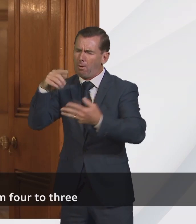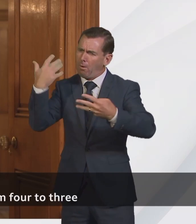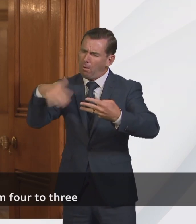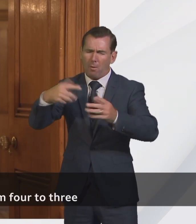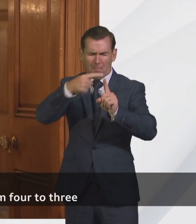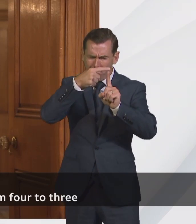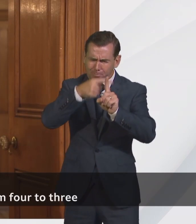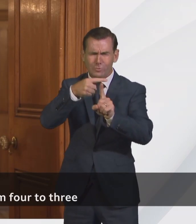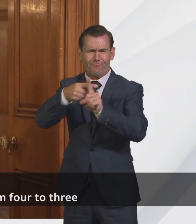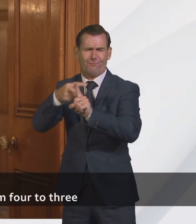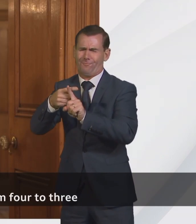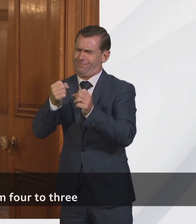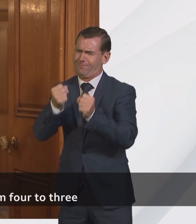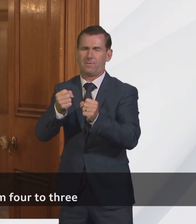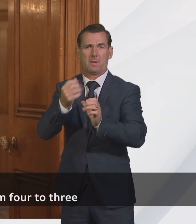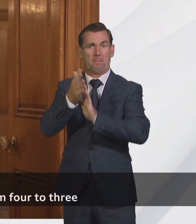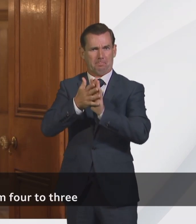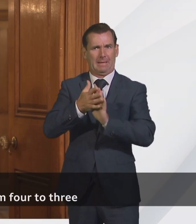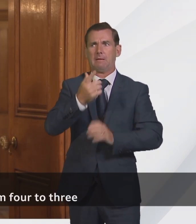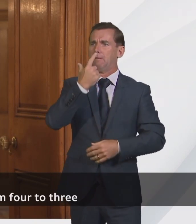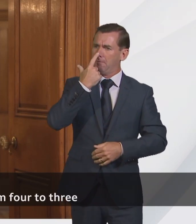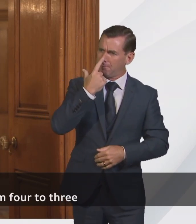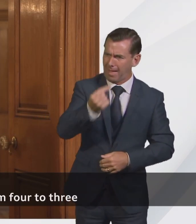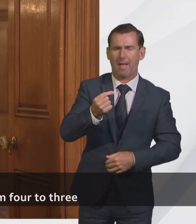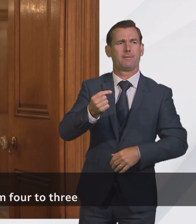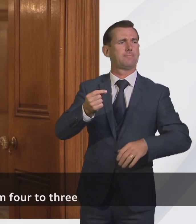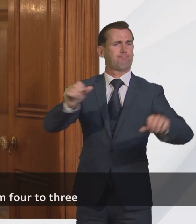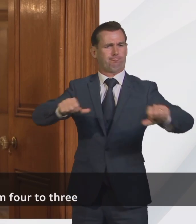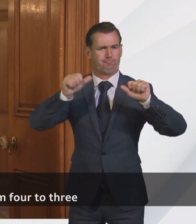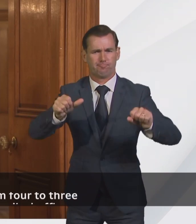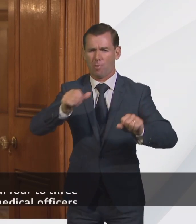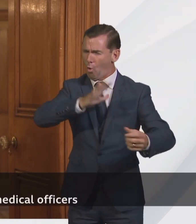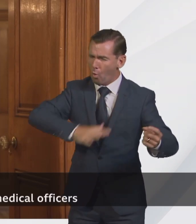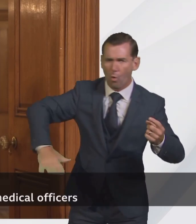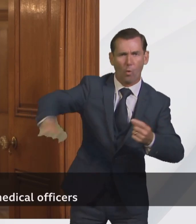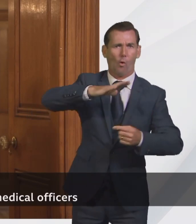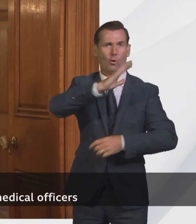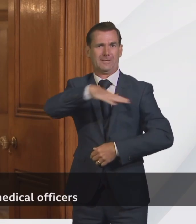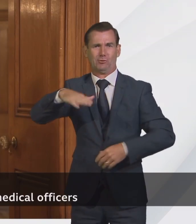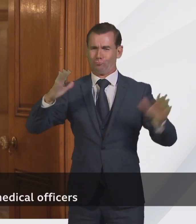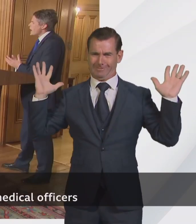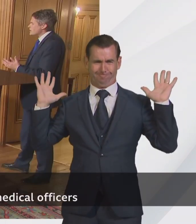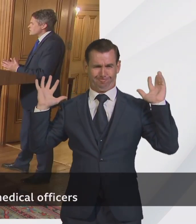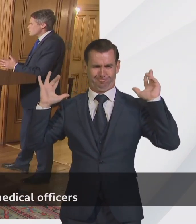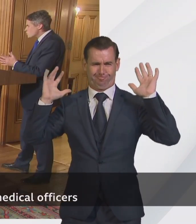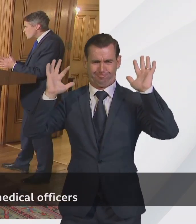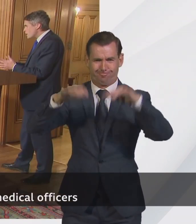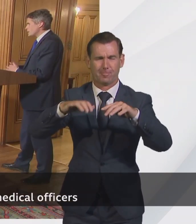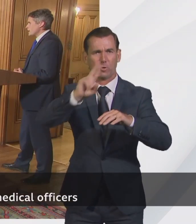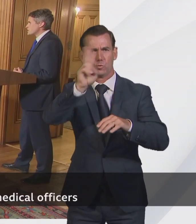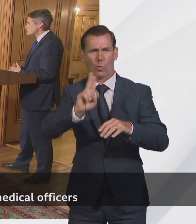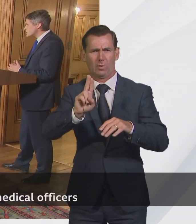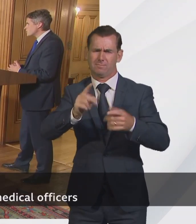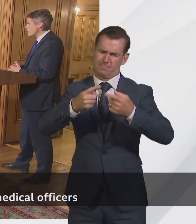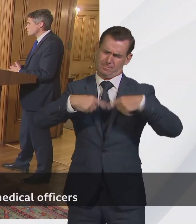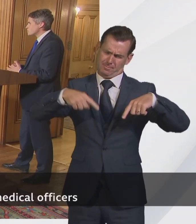positive and means that we can look at bringing and making sure every child returns to school. And we recognise